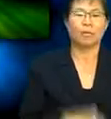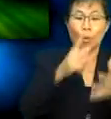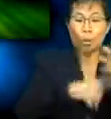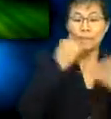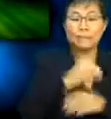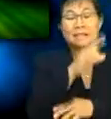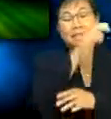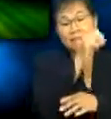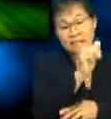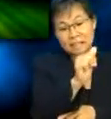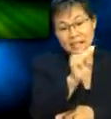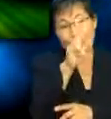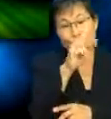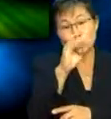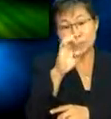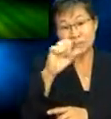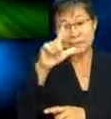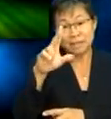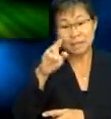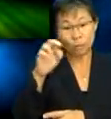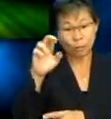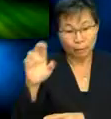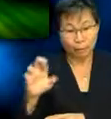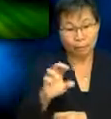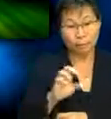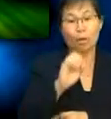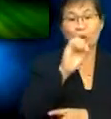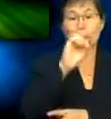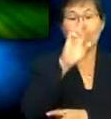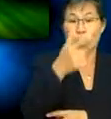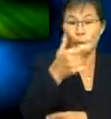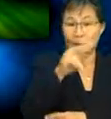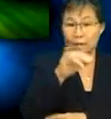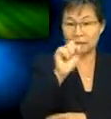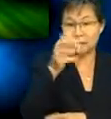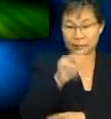What is a unicellular organism?